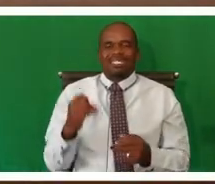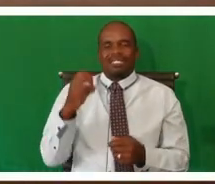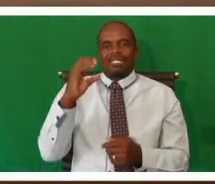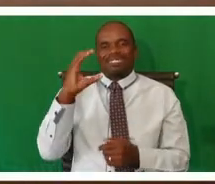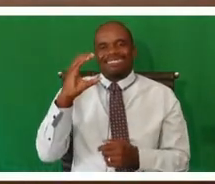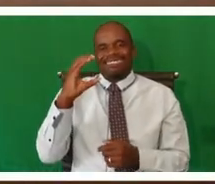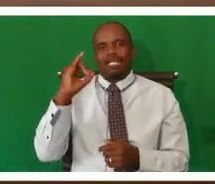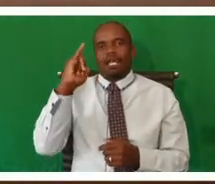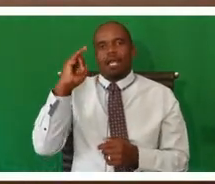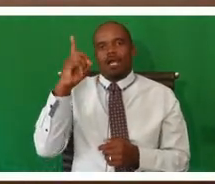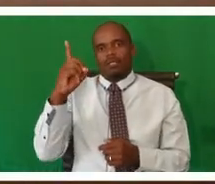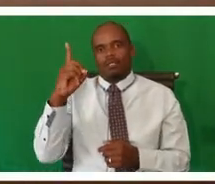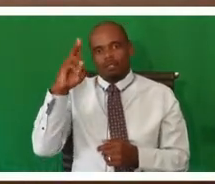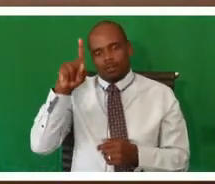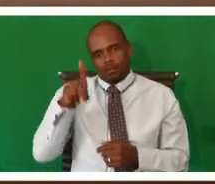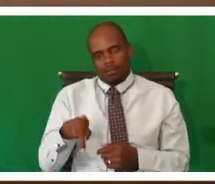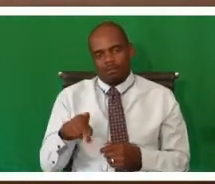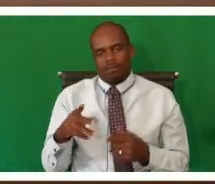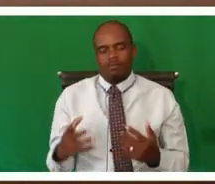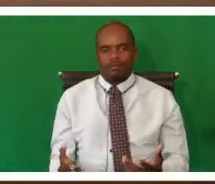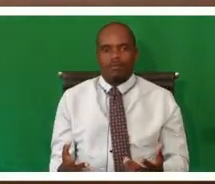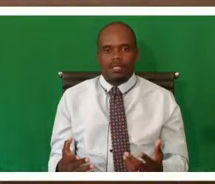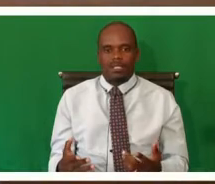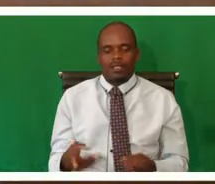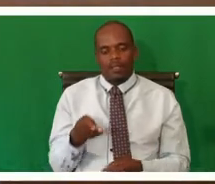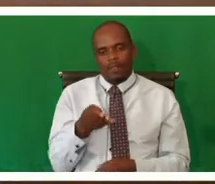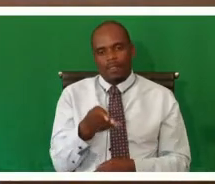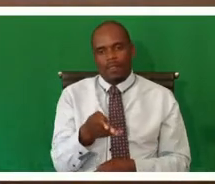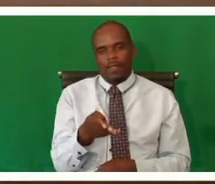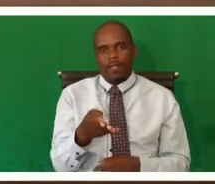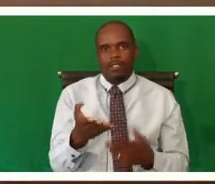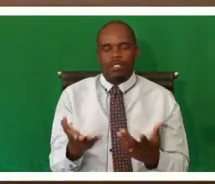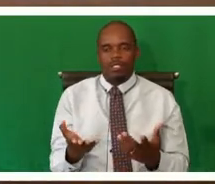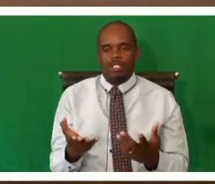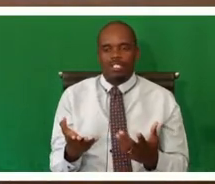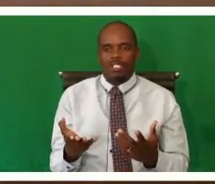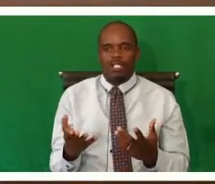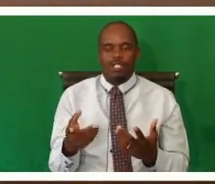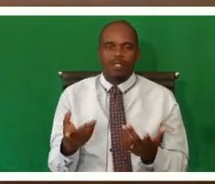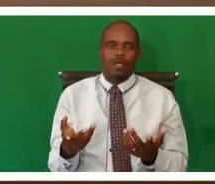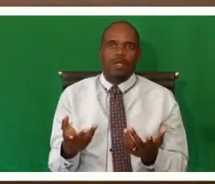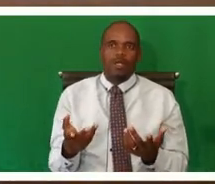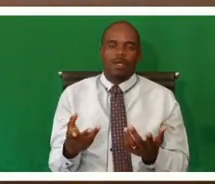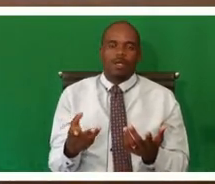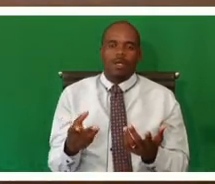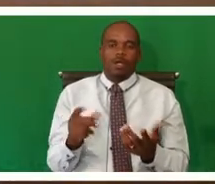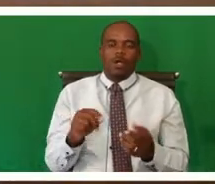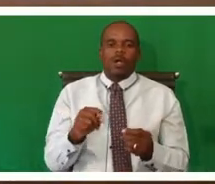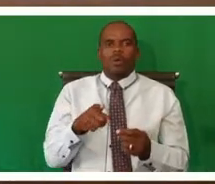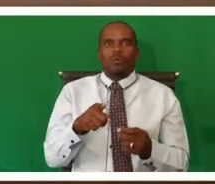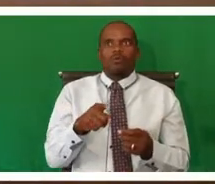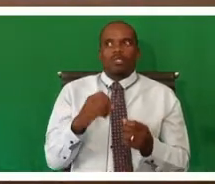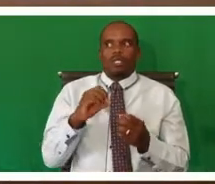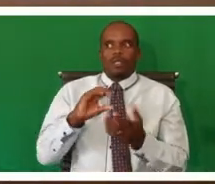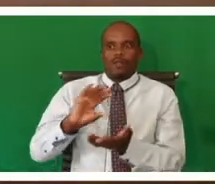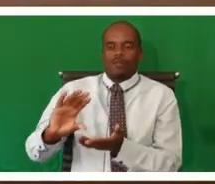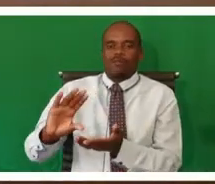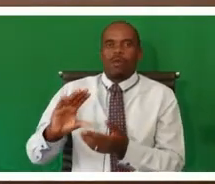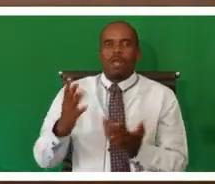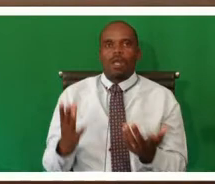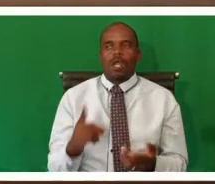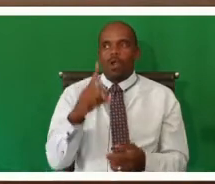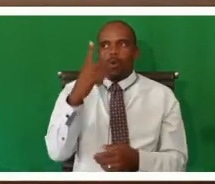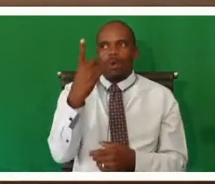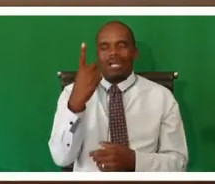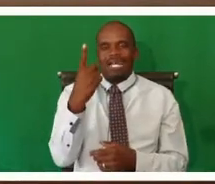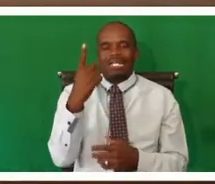level 4. This contractor development program has been allocated 110 million rand for